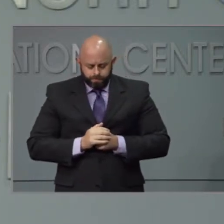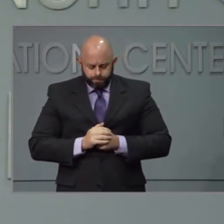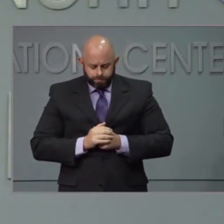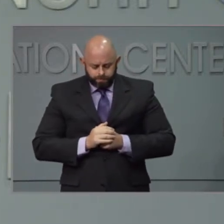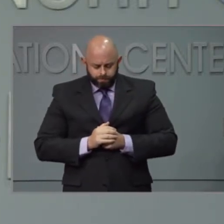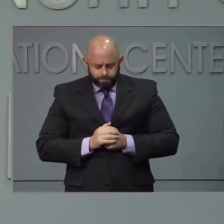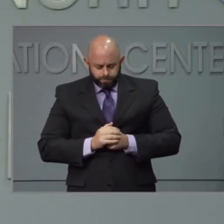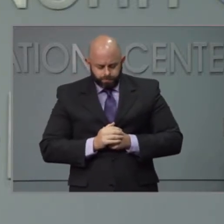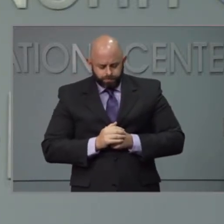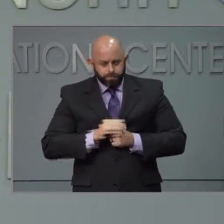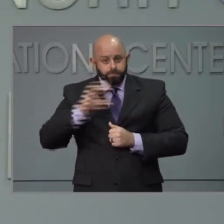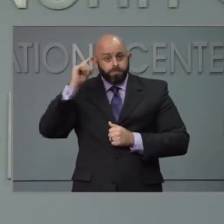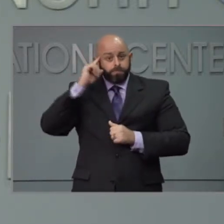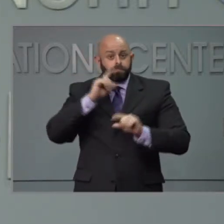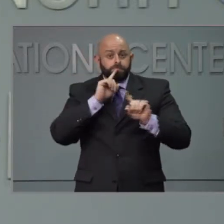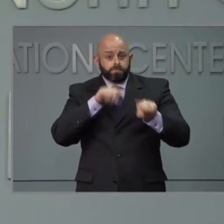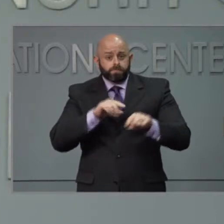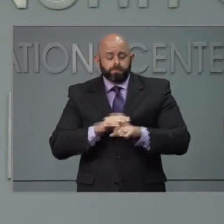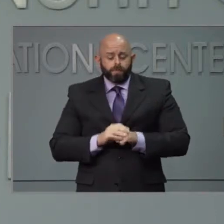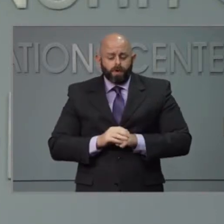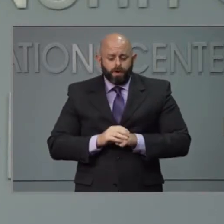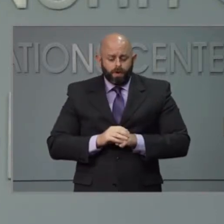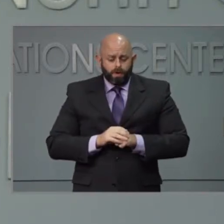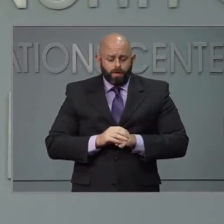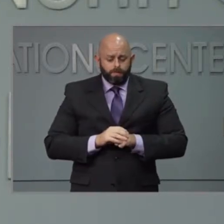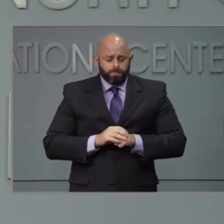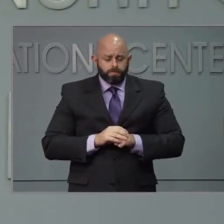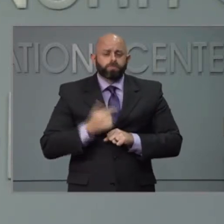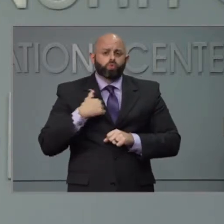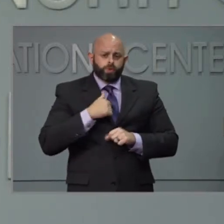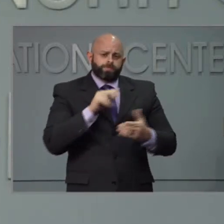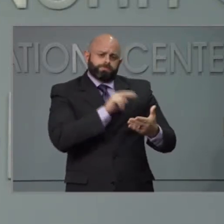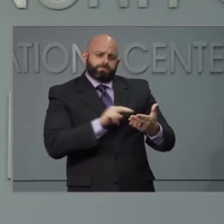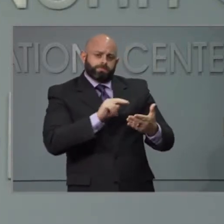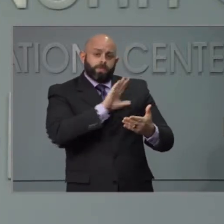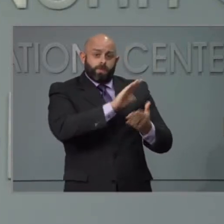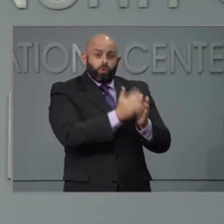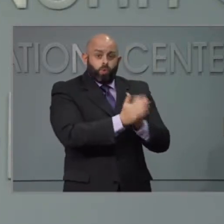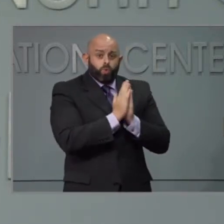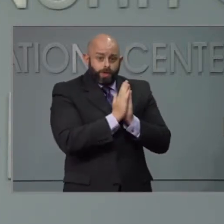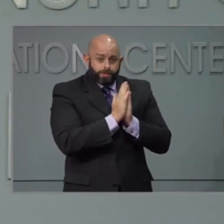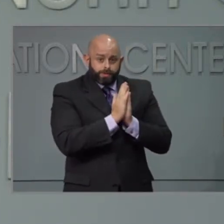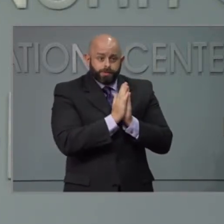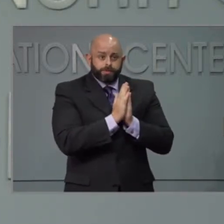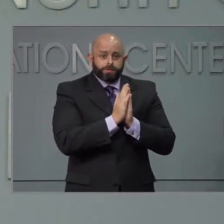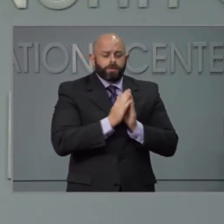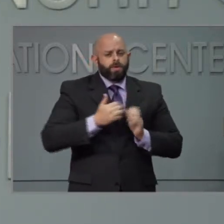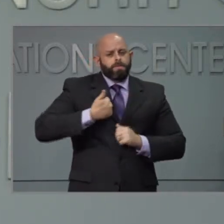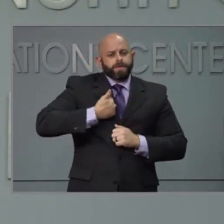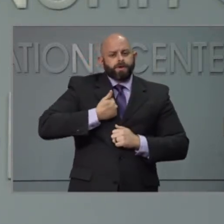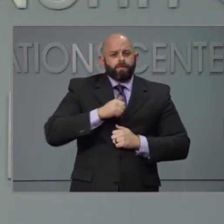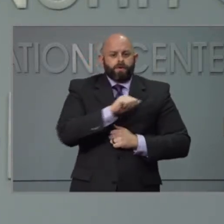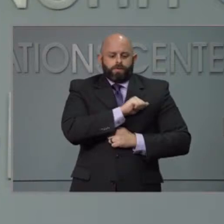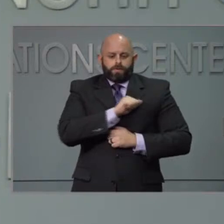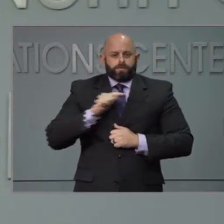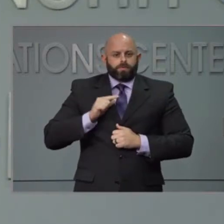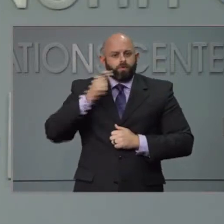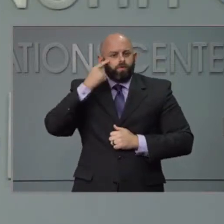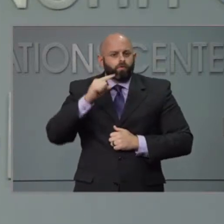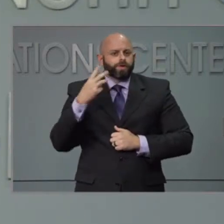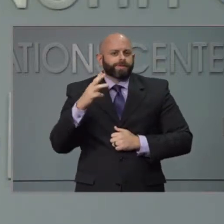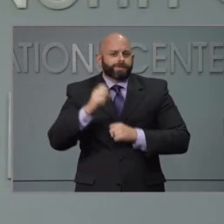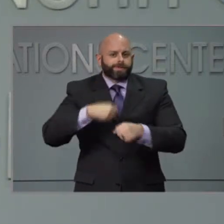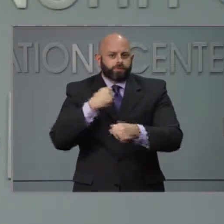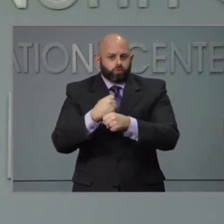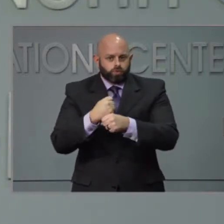to consider any requests that we get carefully. I served 16 years as Attorney General and helped set up